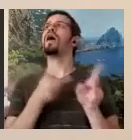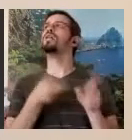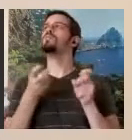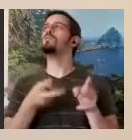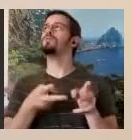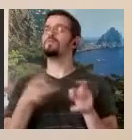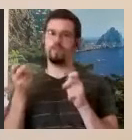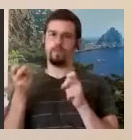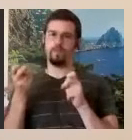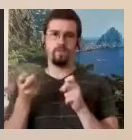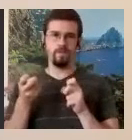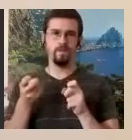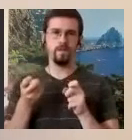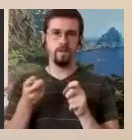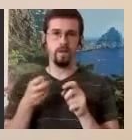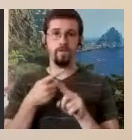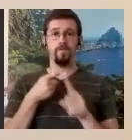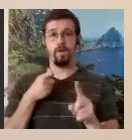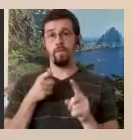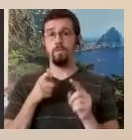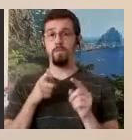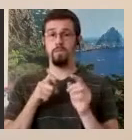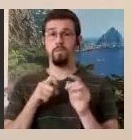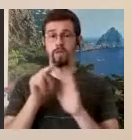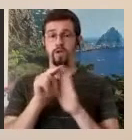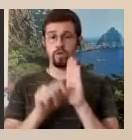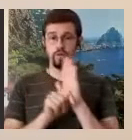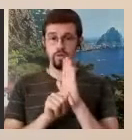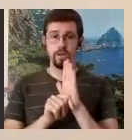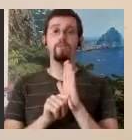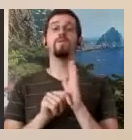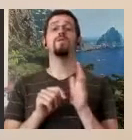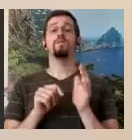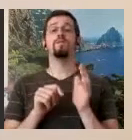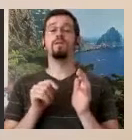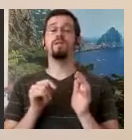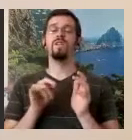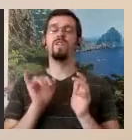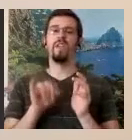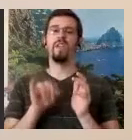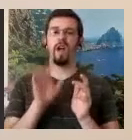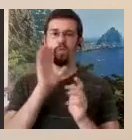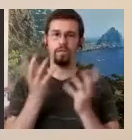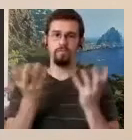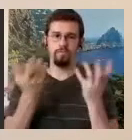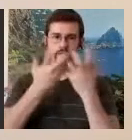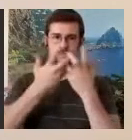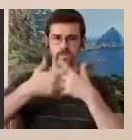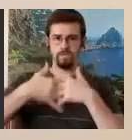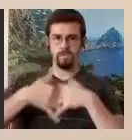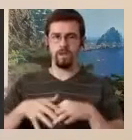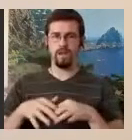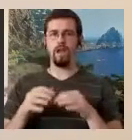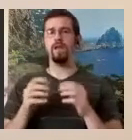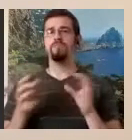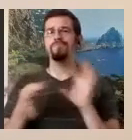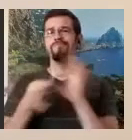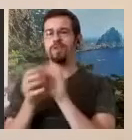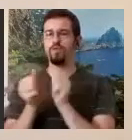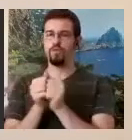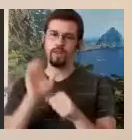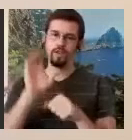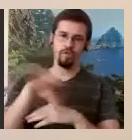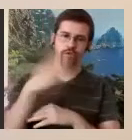Testament, which we then gathered together, and we kind of produced the Christmas story, selected verses